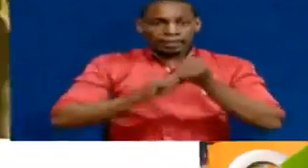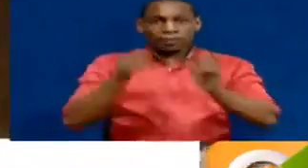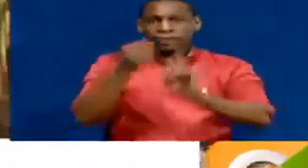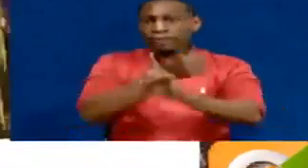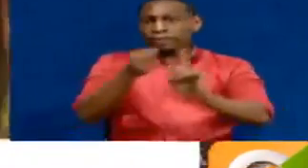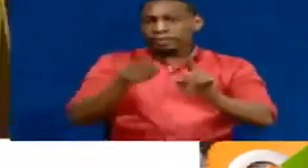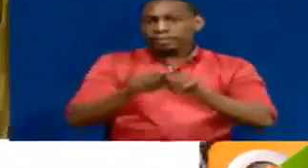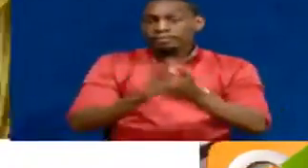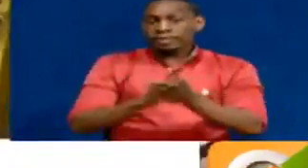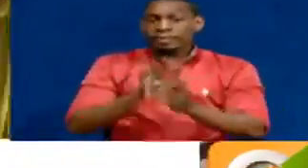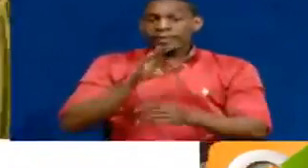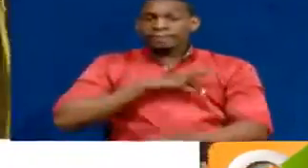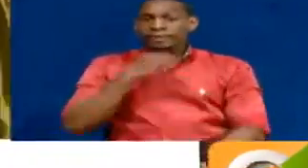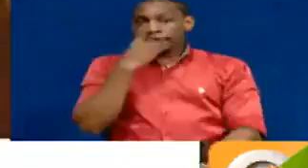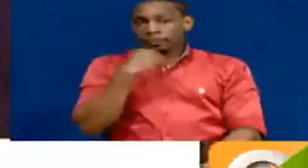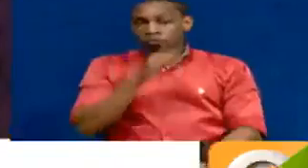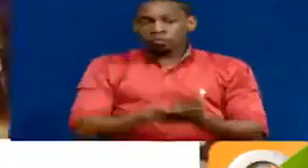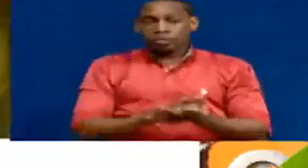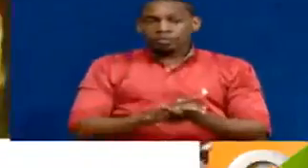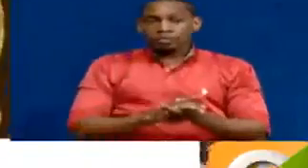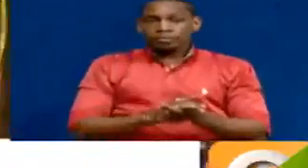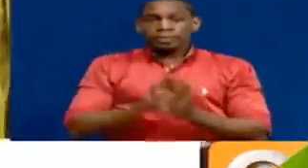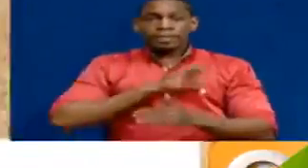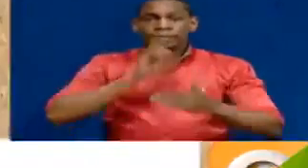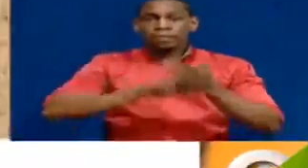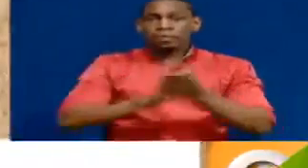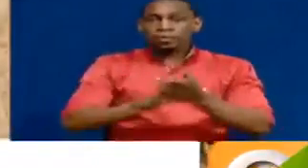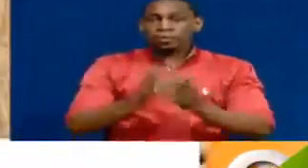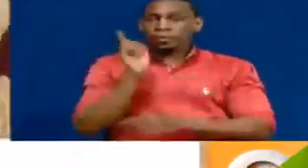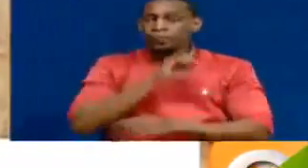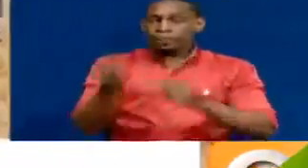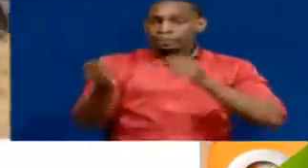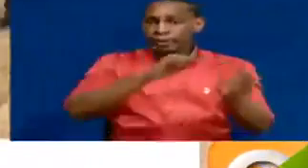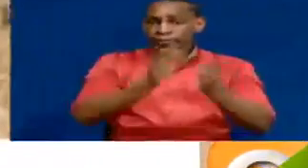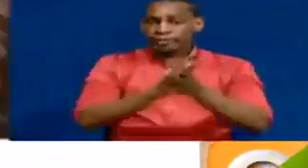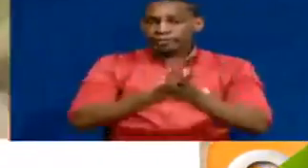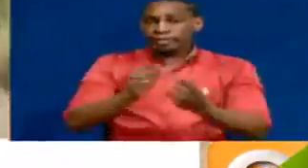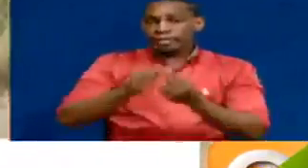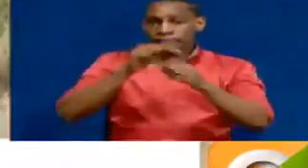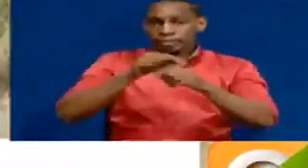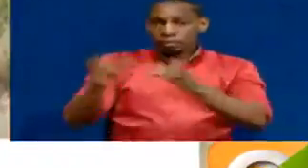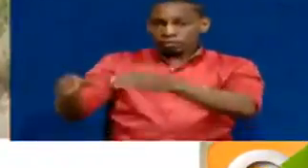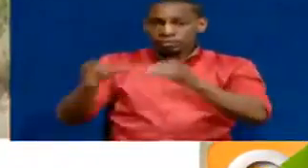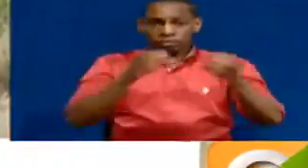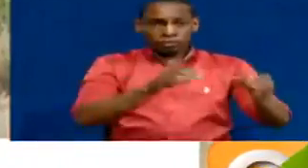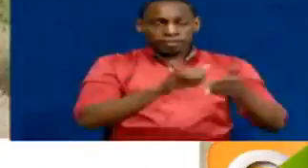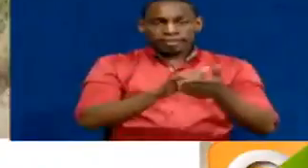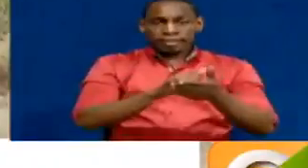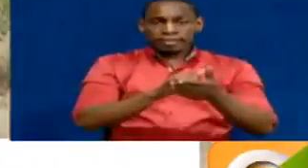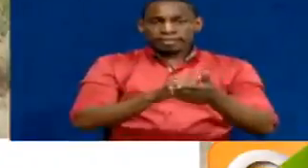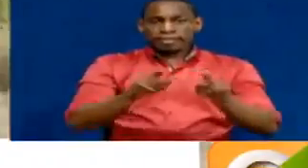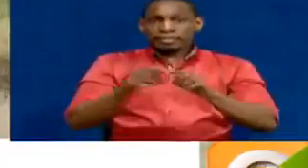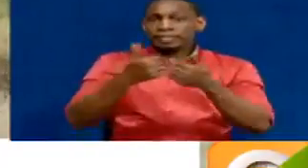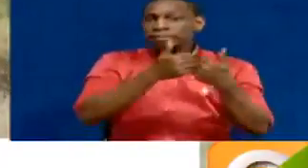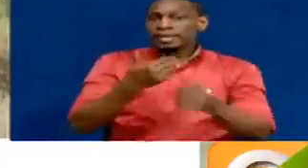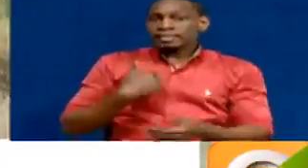skirmishes and who is benefiting? What good will come out of these deadly fights, especially for communities that are facing the